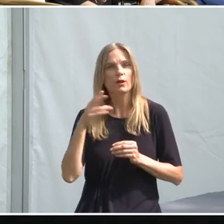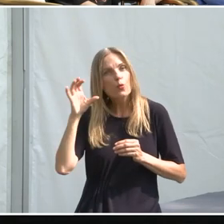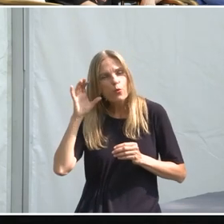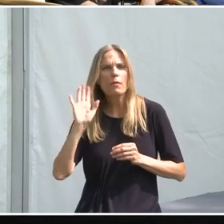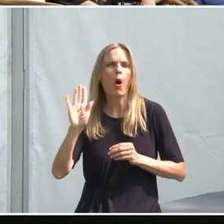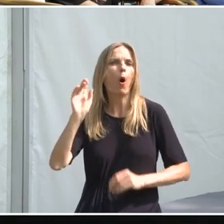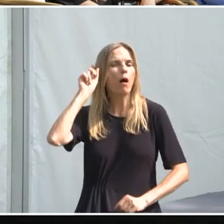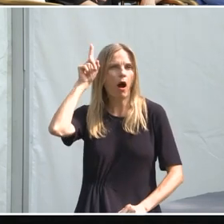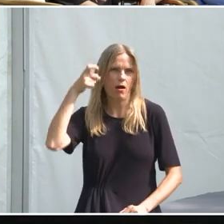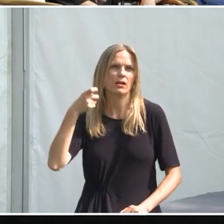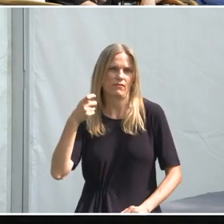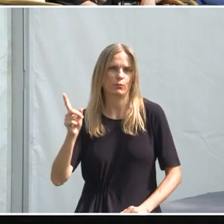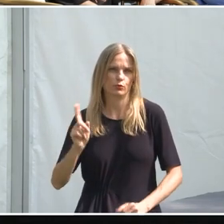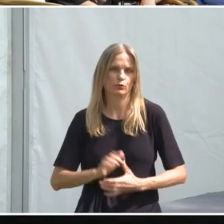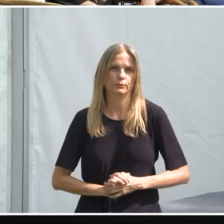basically.